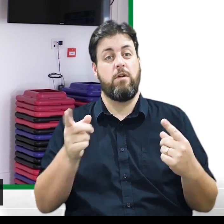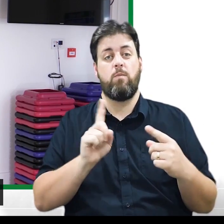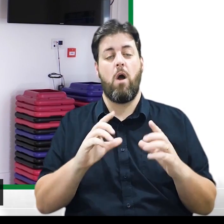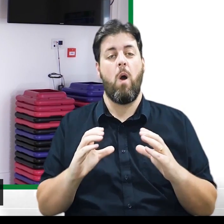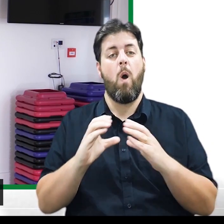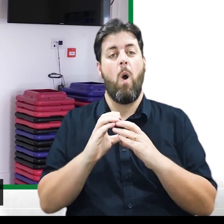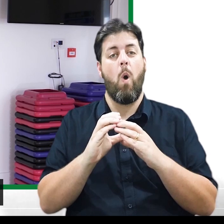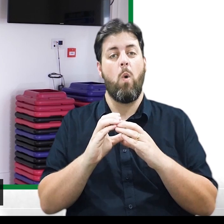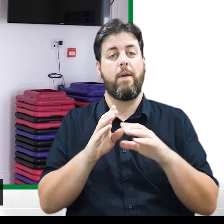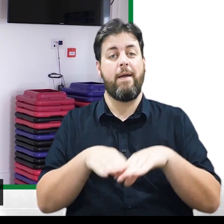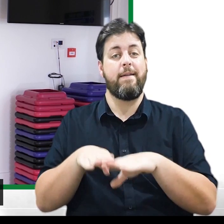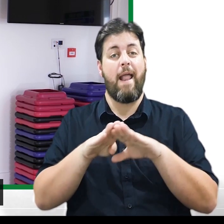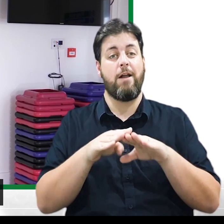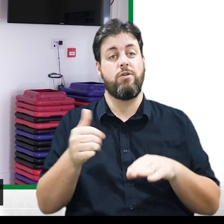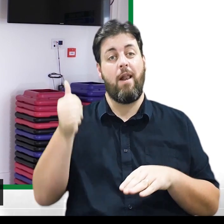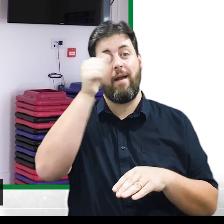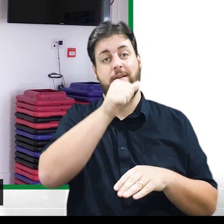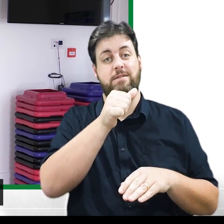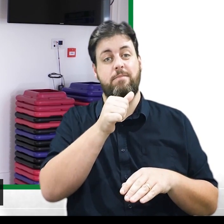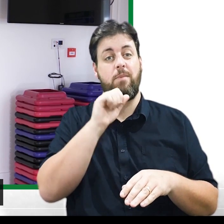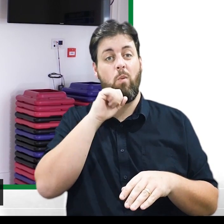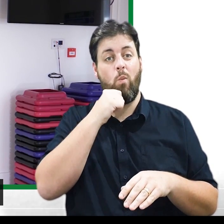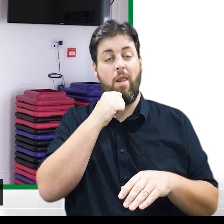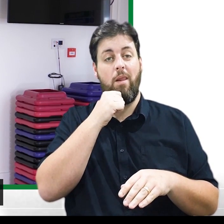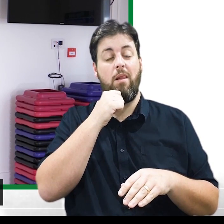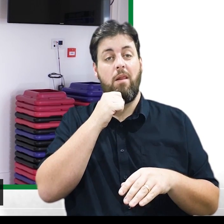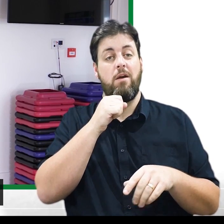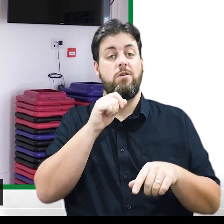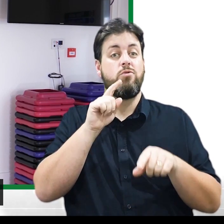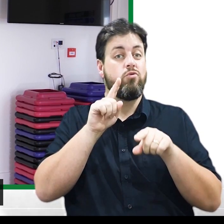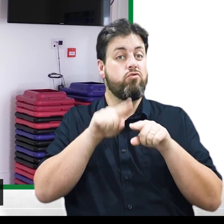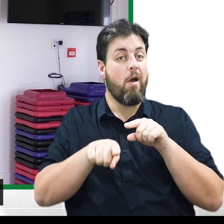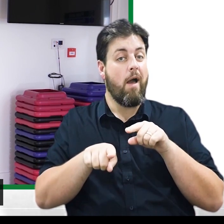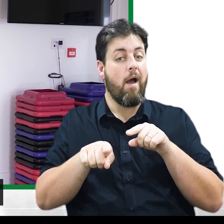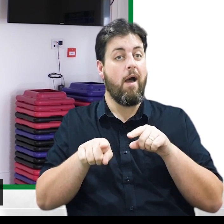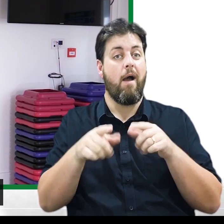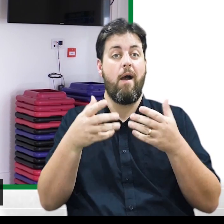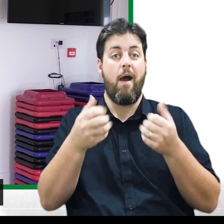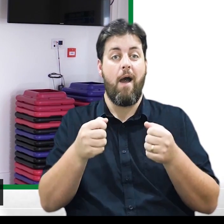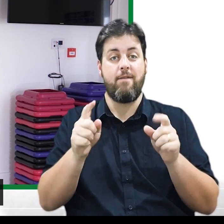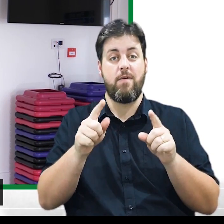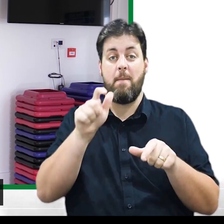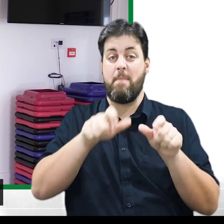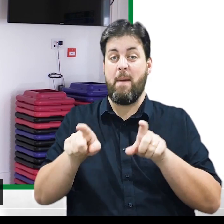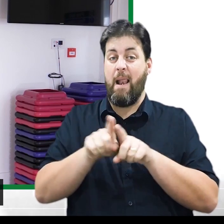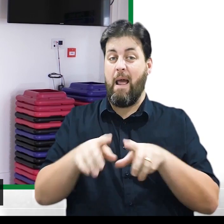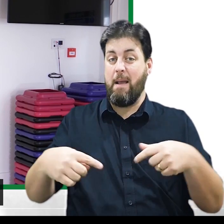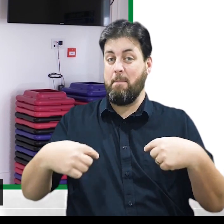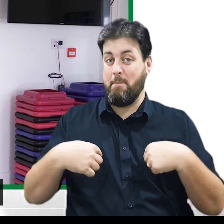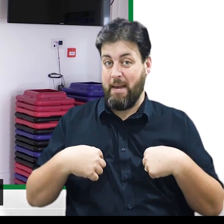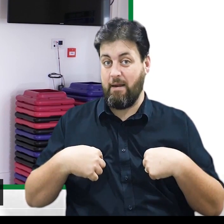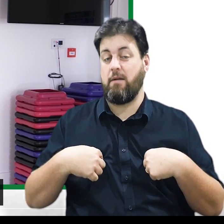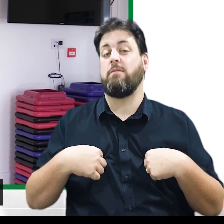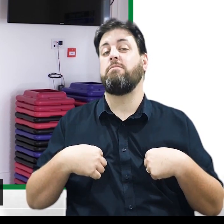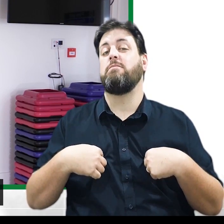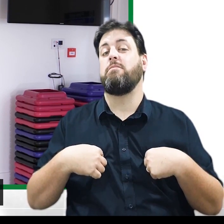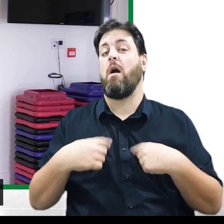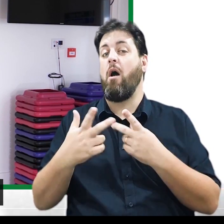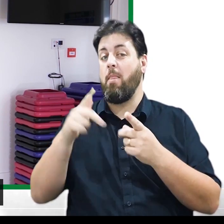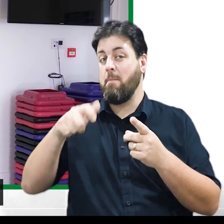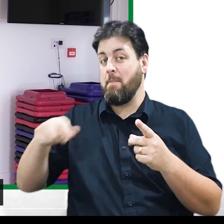Oak Academy are going to have people like me encourage you to